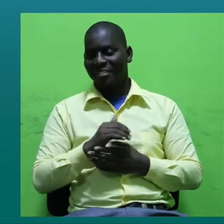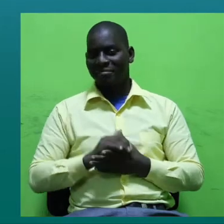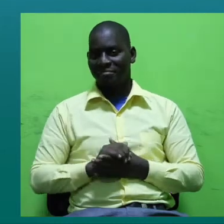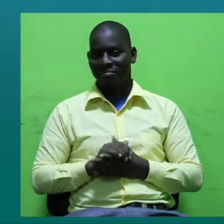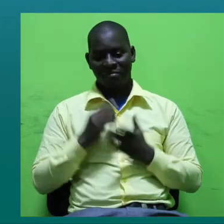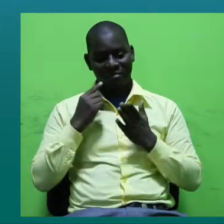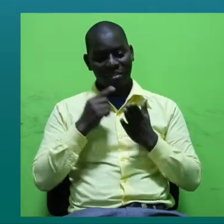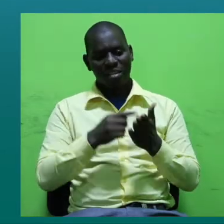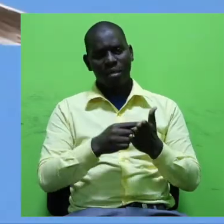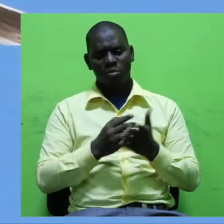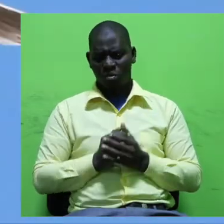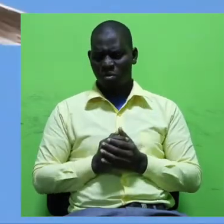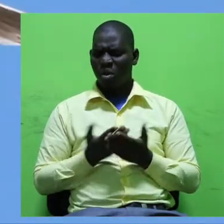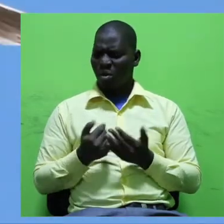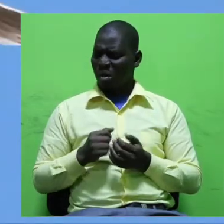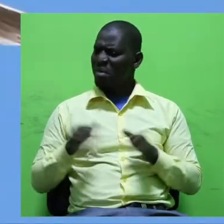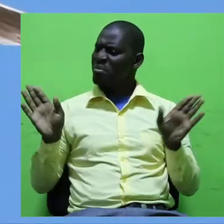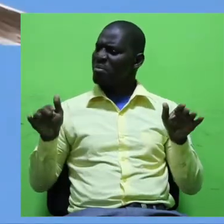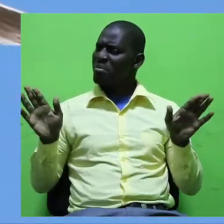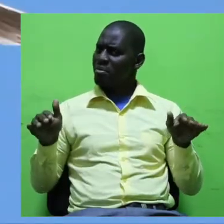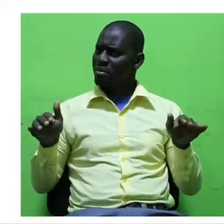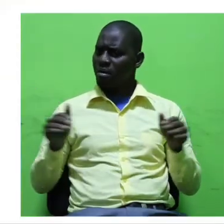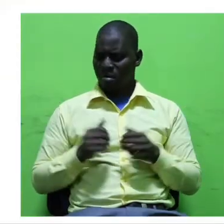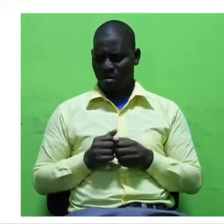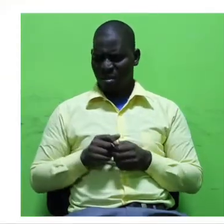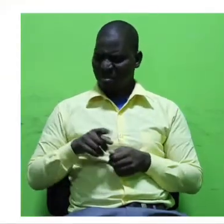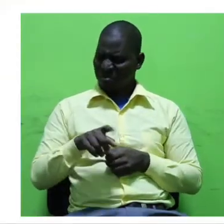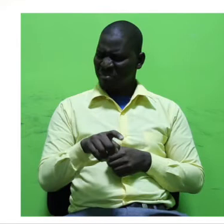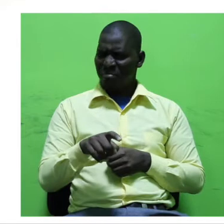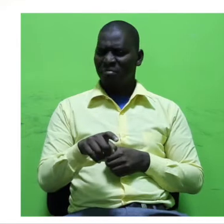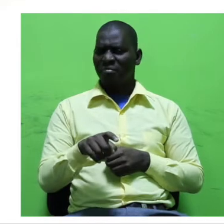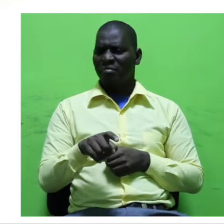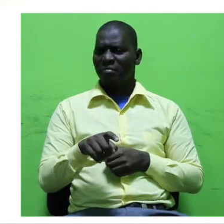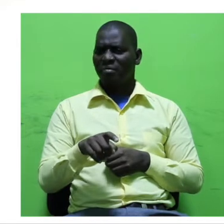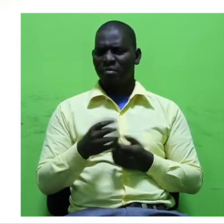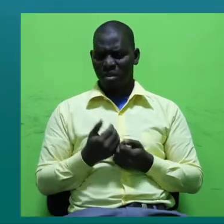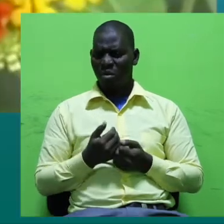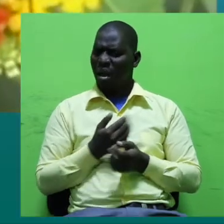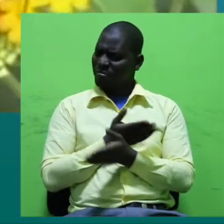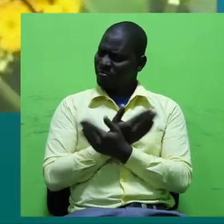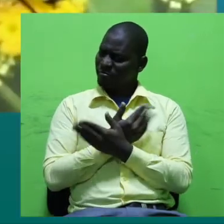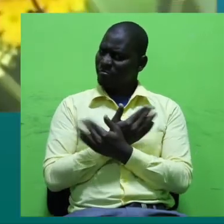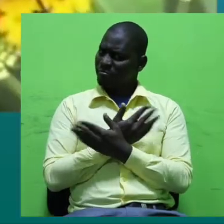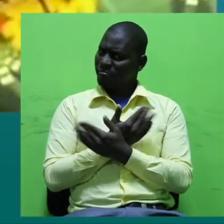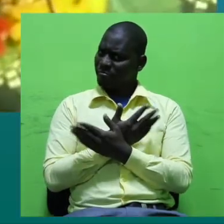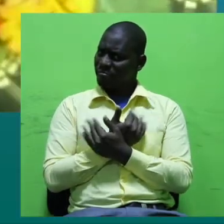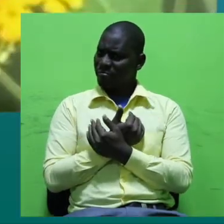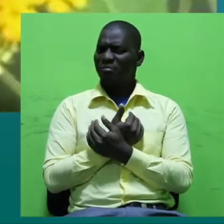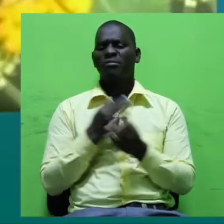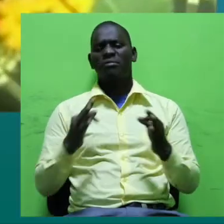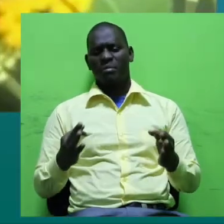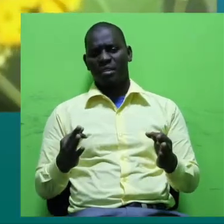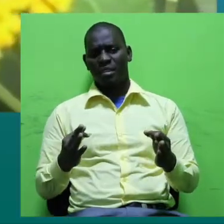life. For example, why do birds fly? How do millipedes feed? Why butterflies like the flowers,